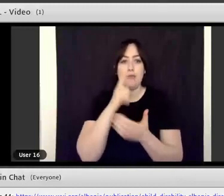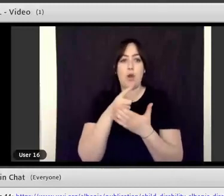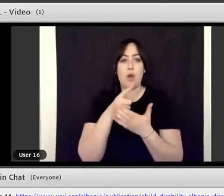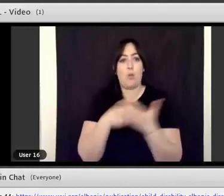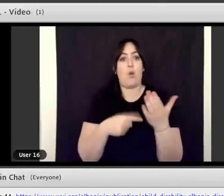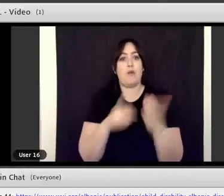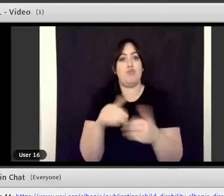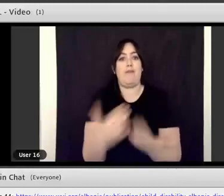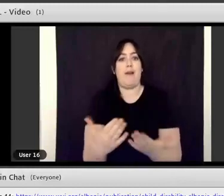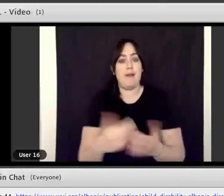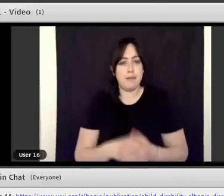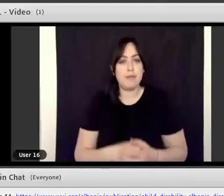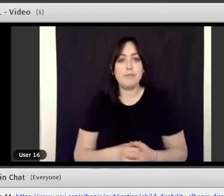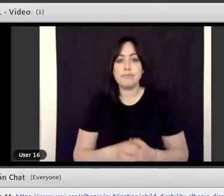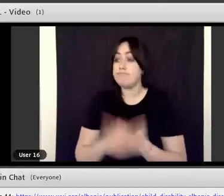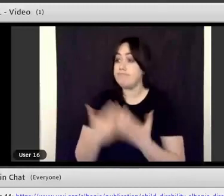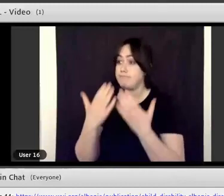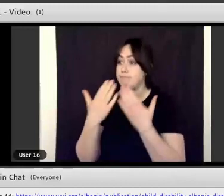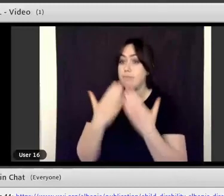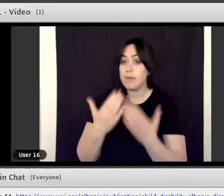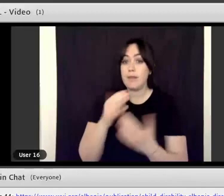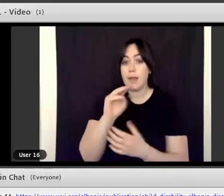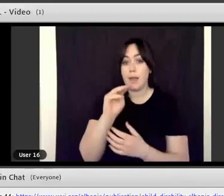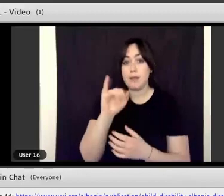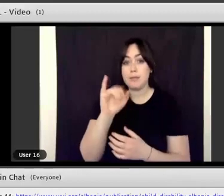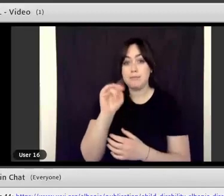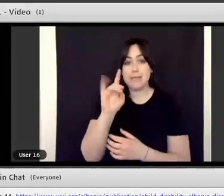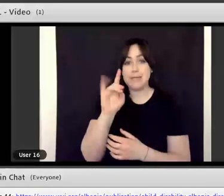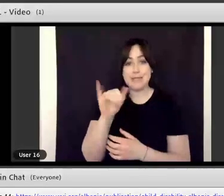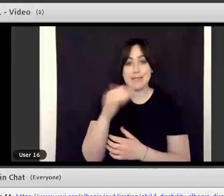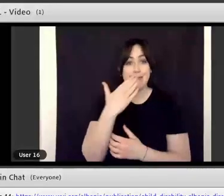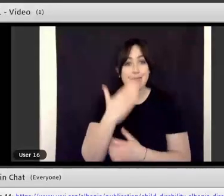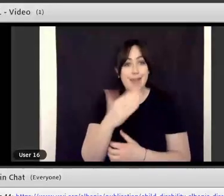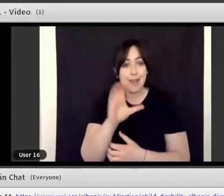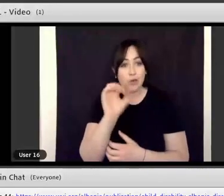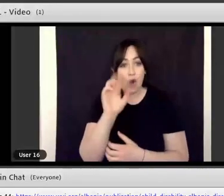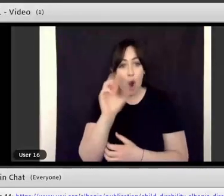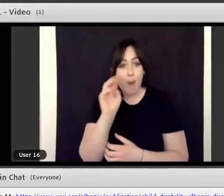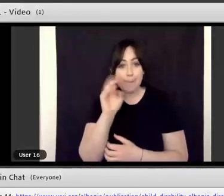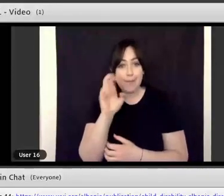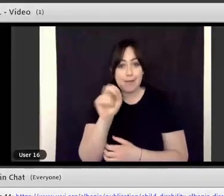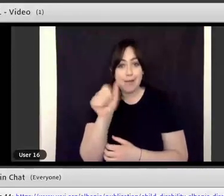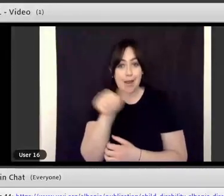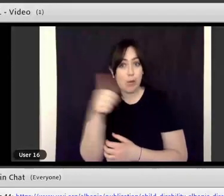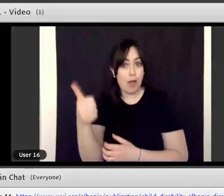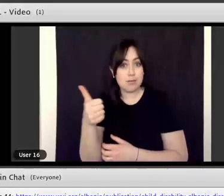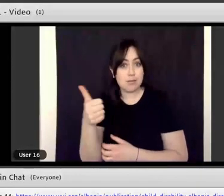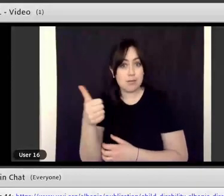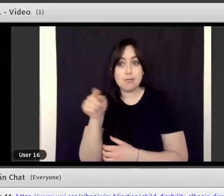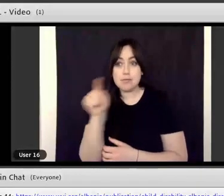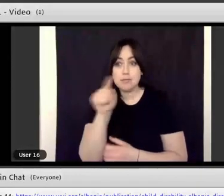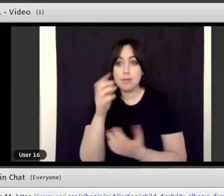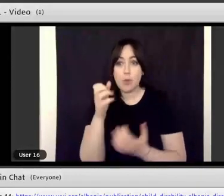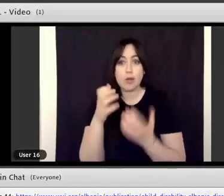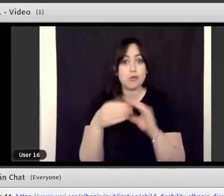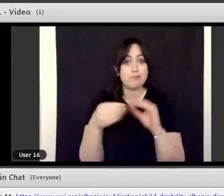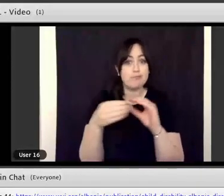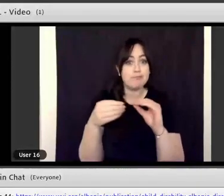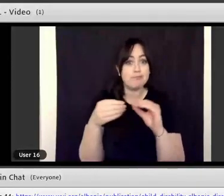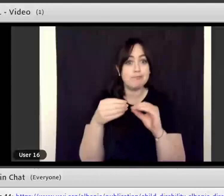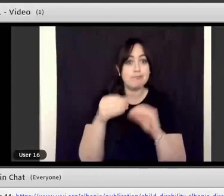Thank you so much, Carmen. Anyone else? Feel free to come off mute and share a little bit more. Mitch, please